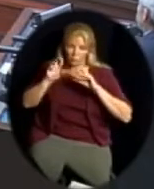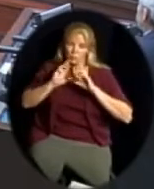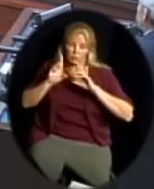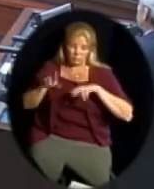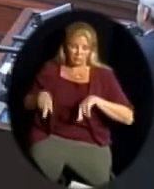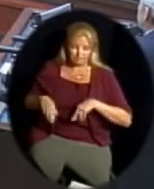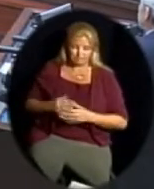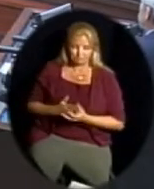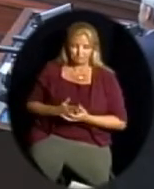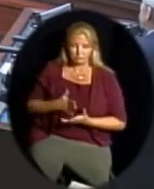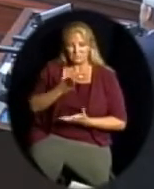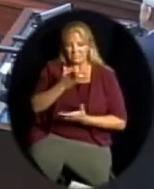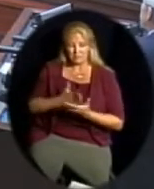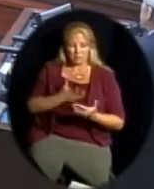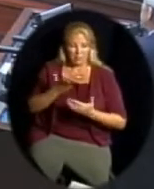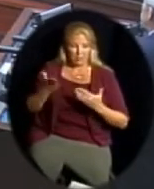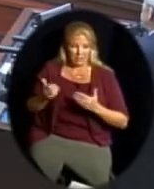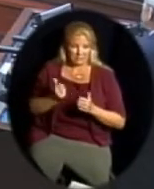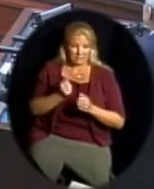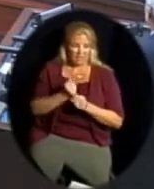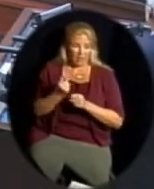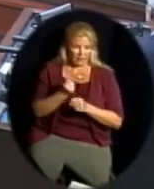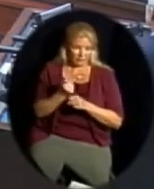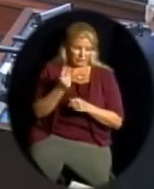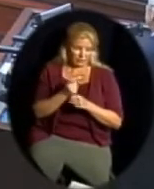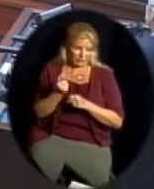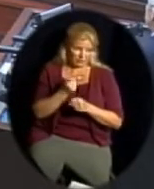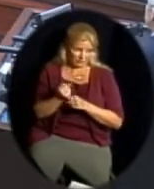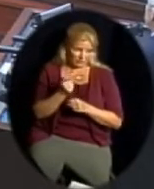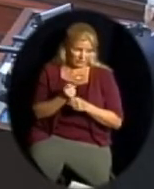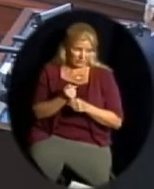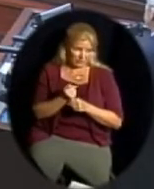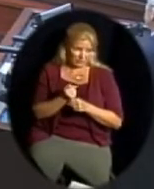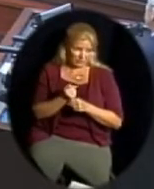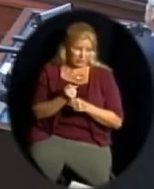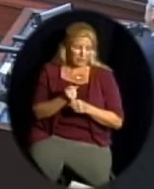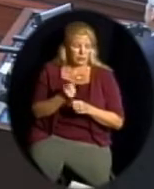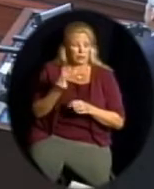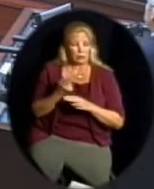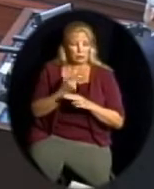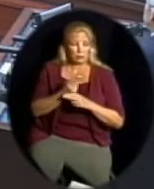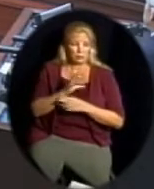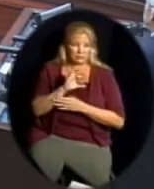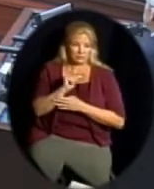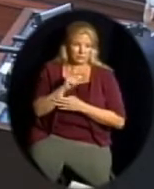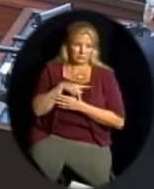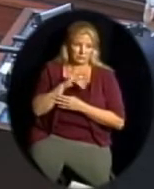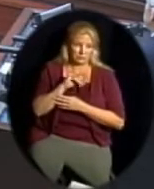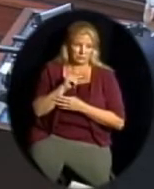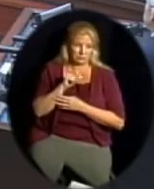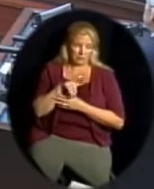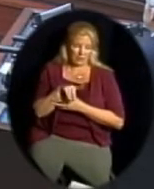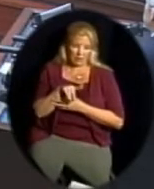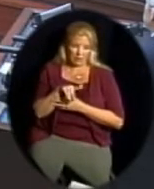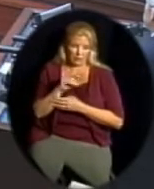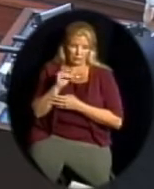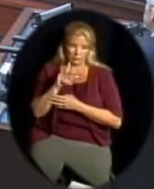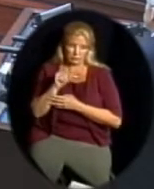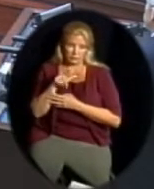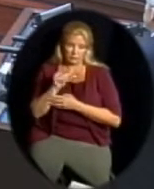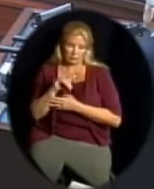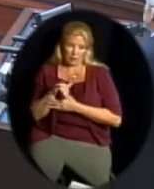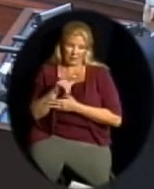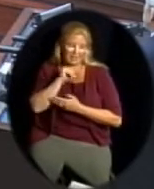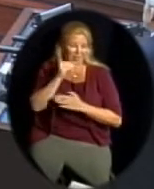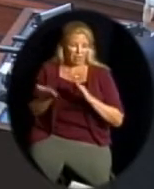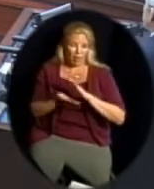example, the microscopes and the equipment in classrooms comes out of capital outlay and not out of the operating side. So there's certain